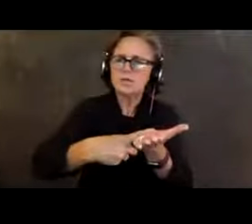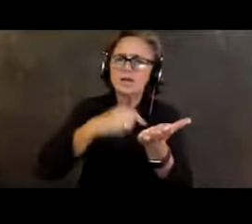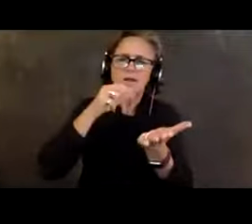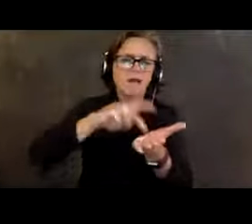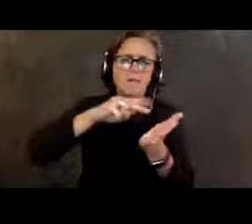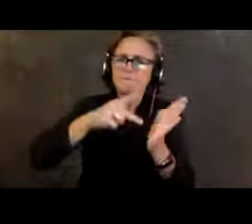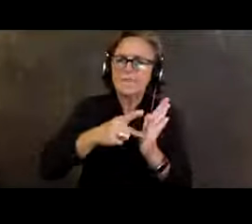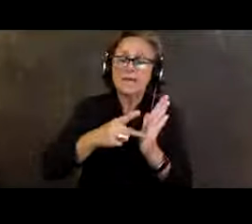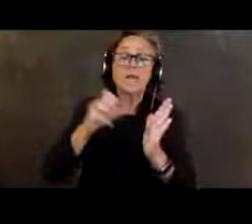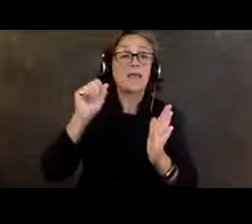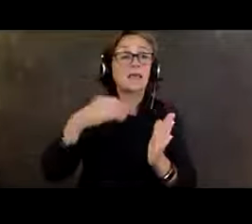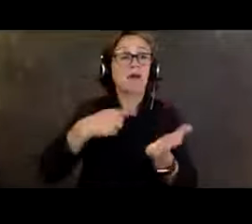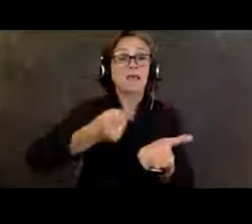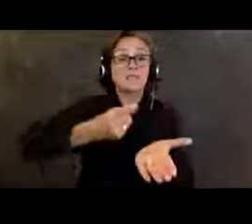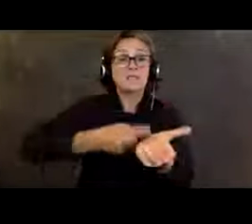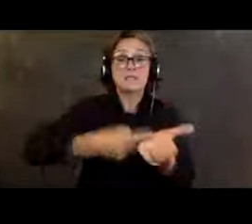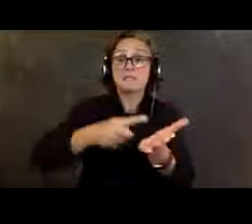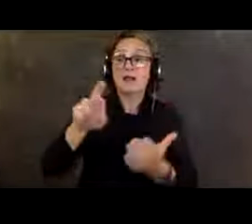to sort of help our kids,